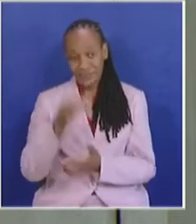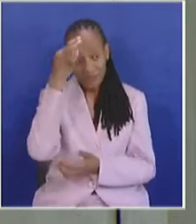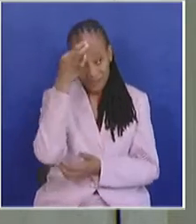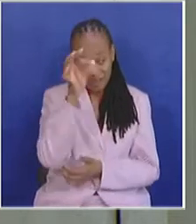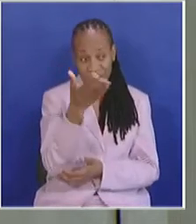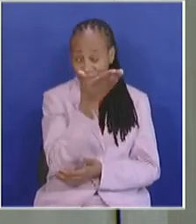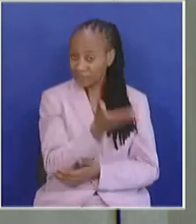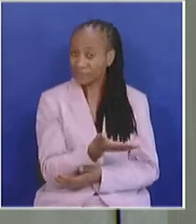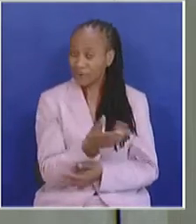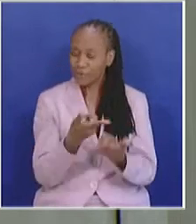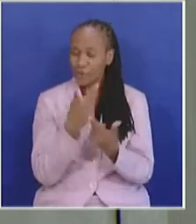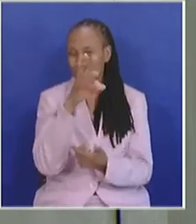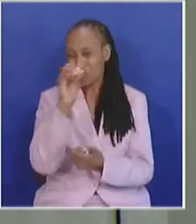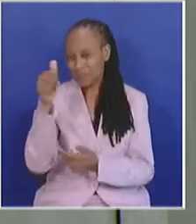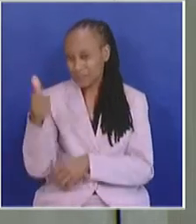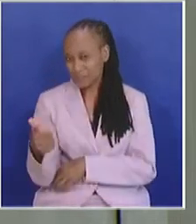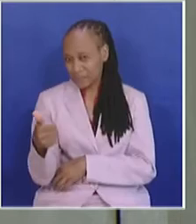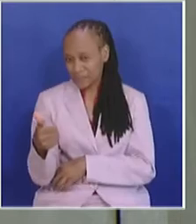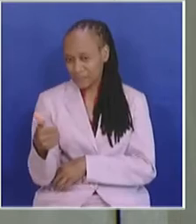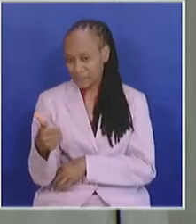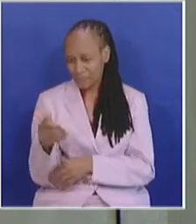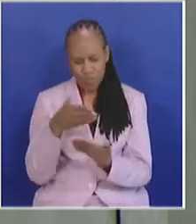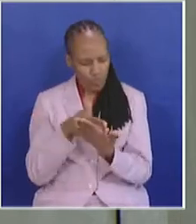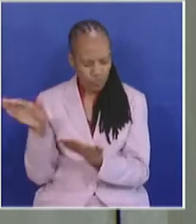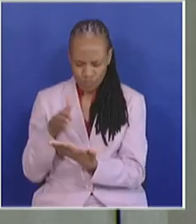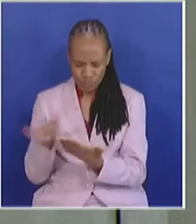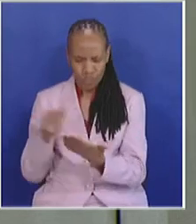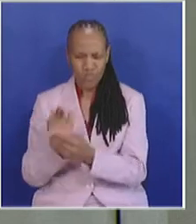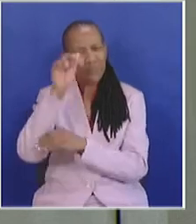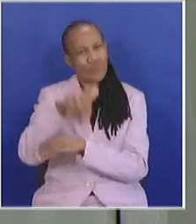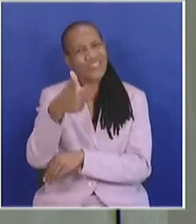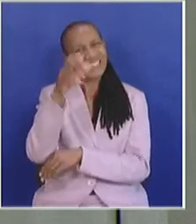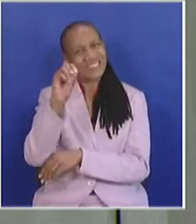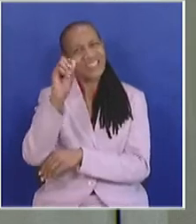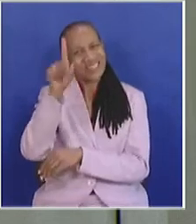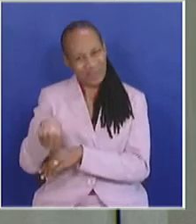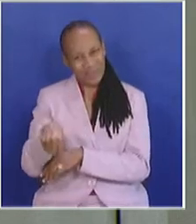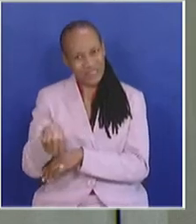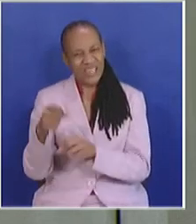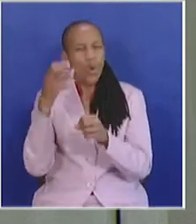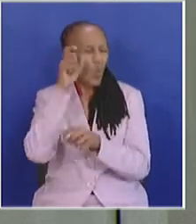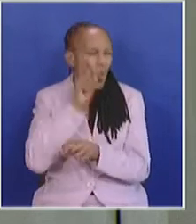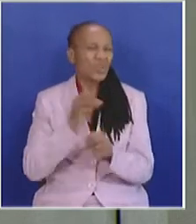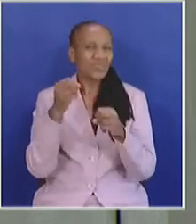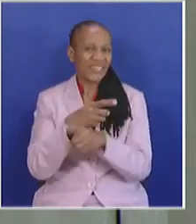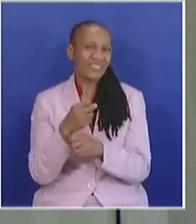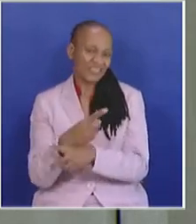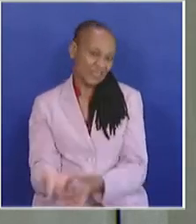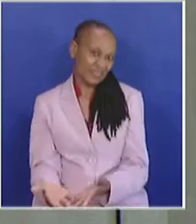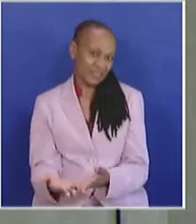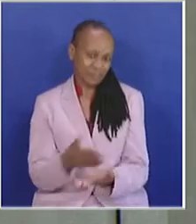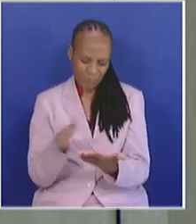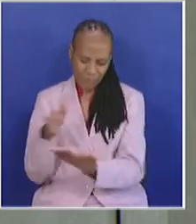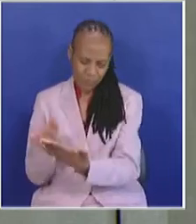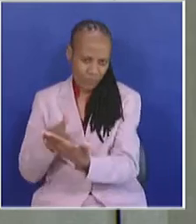has since 2006 scrapped over 60,000 old taxis, and about 4 billion rand scrapping allowance